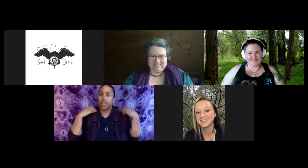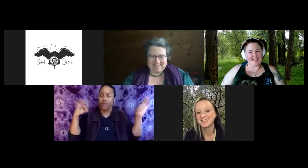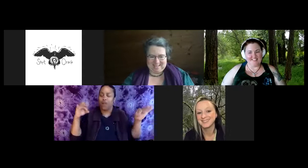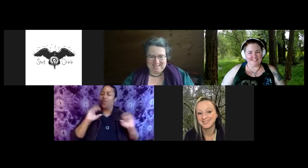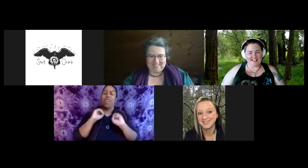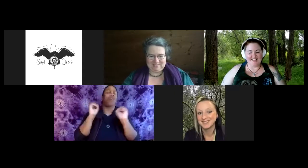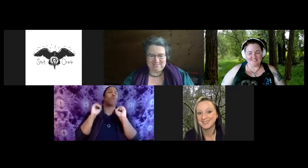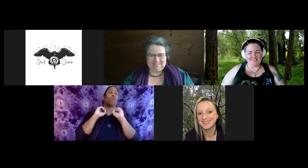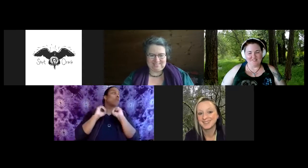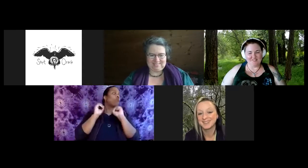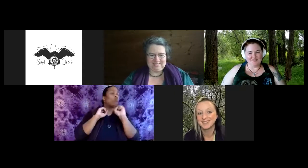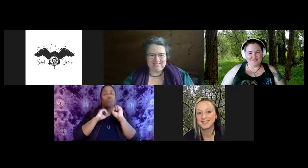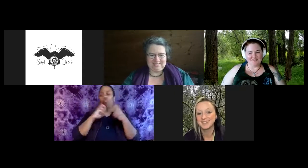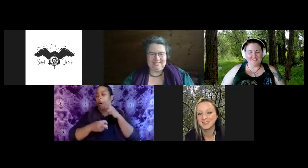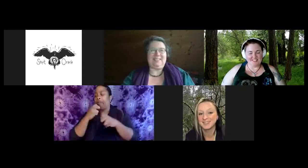problem. Yeah.